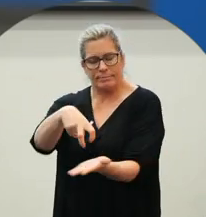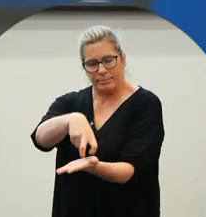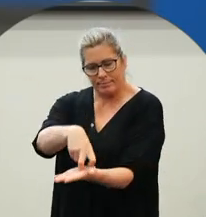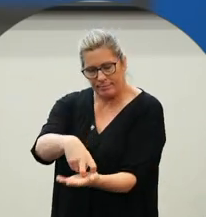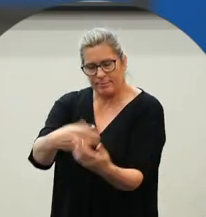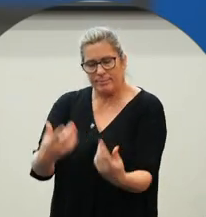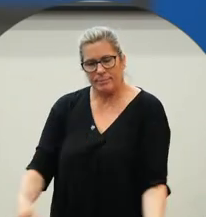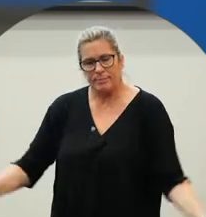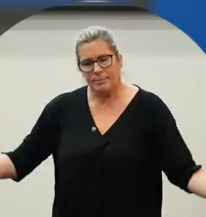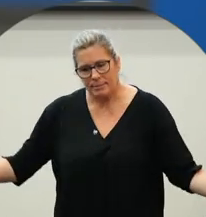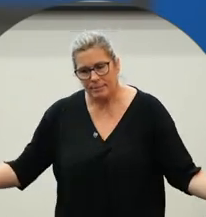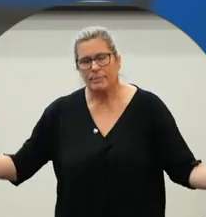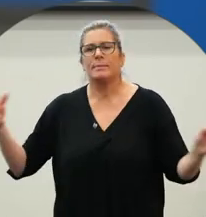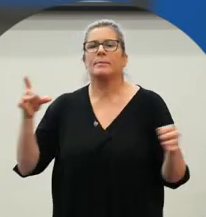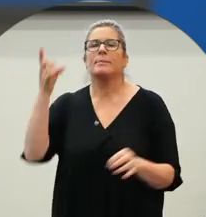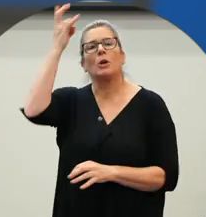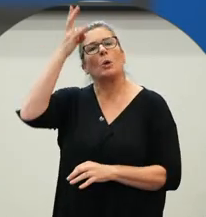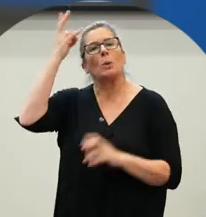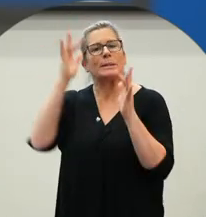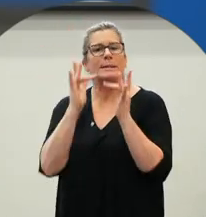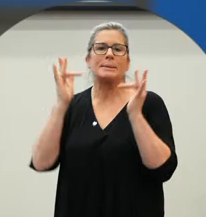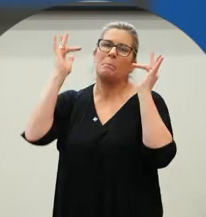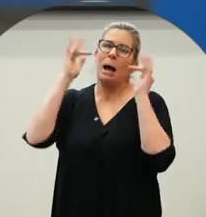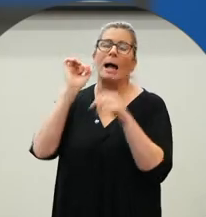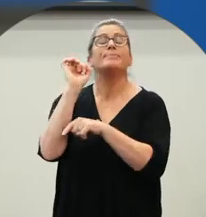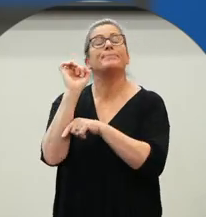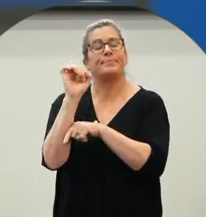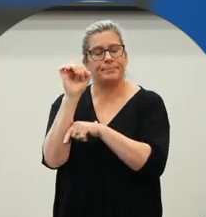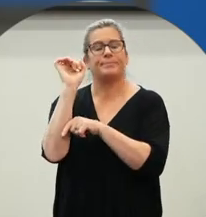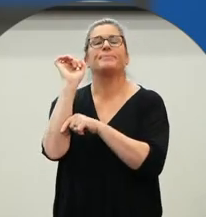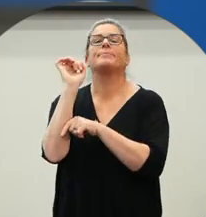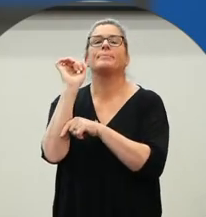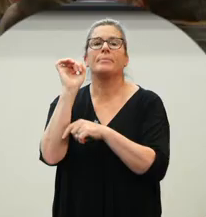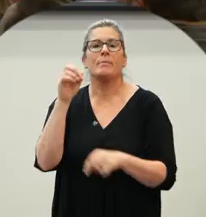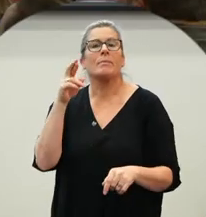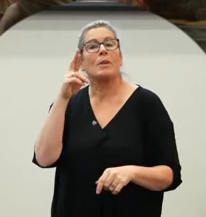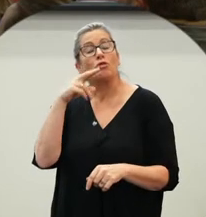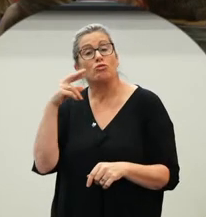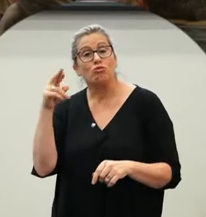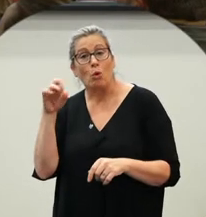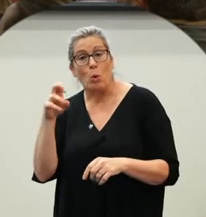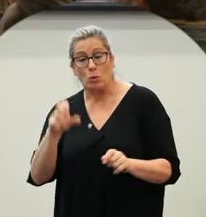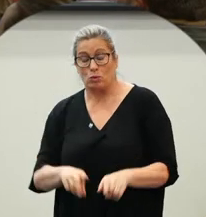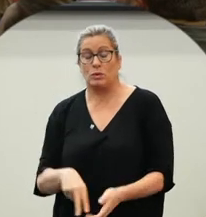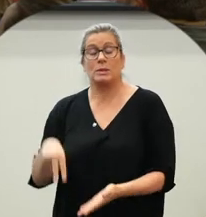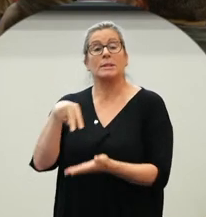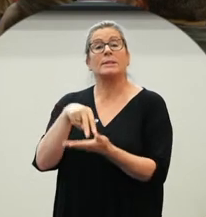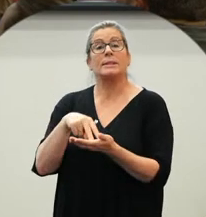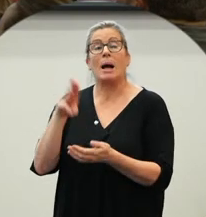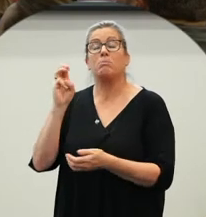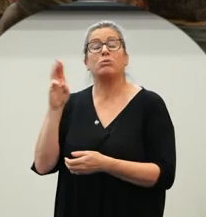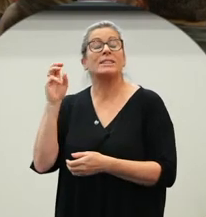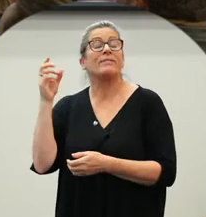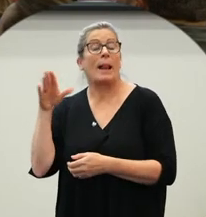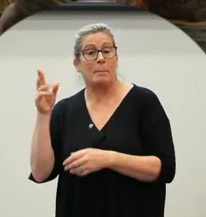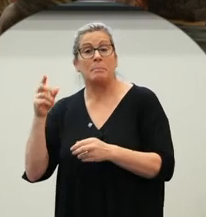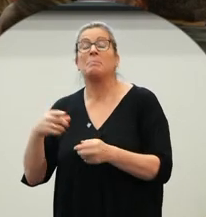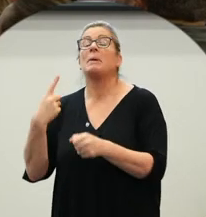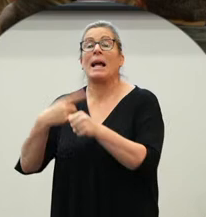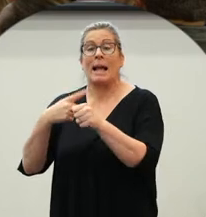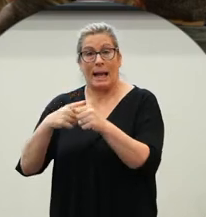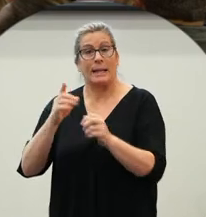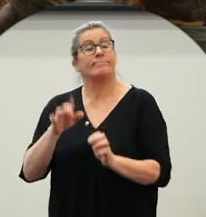The Queen smiles and nods. Rose rises. Prince Philip nods. she does another swan dive curtsy to